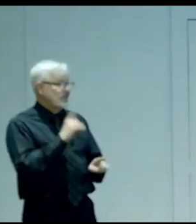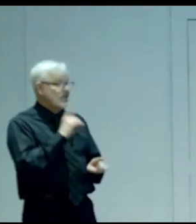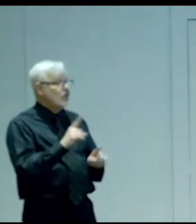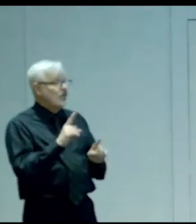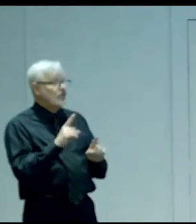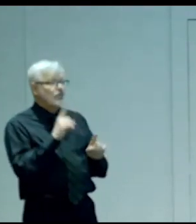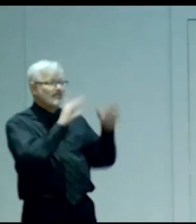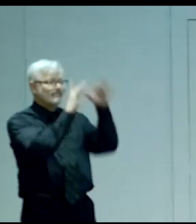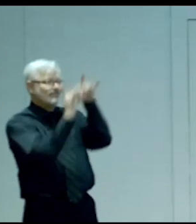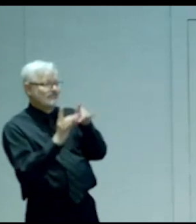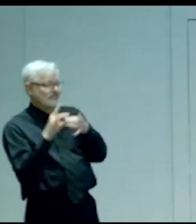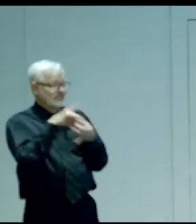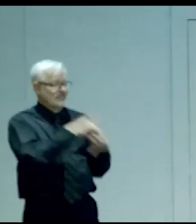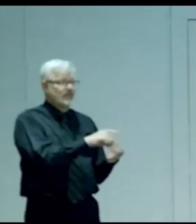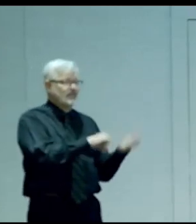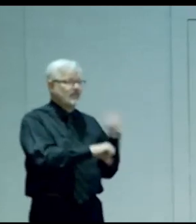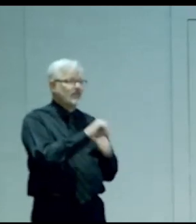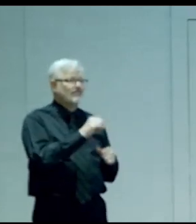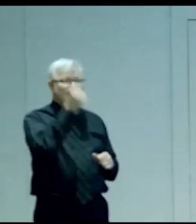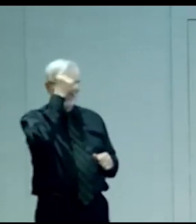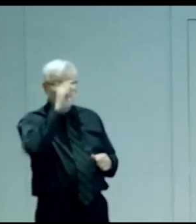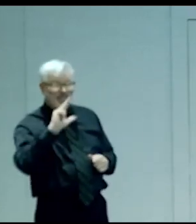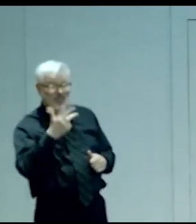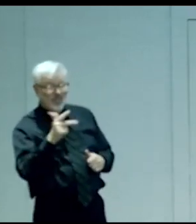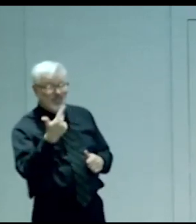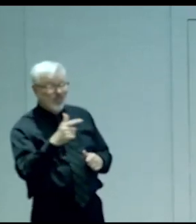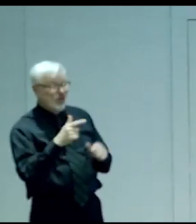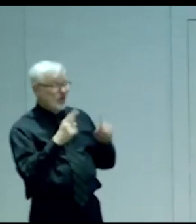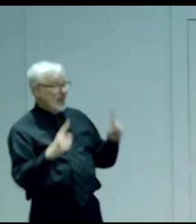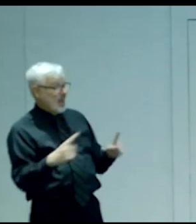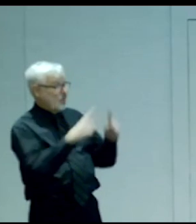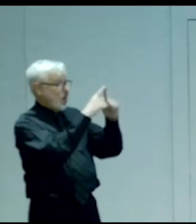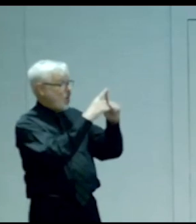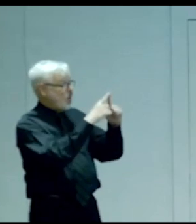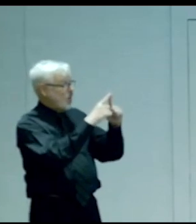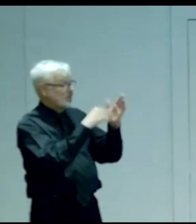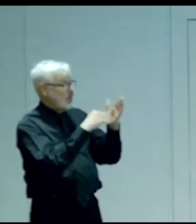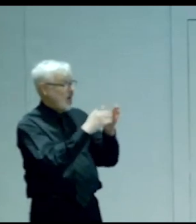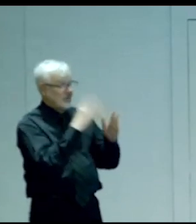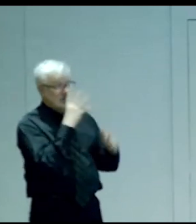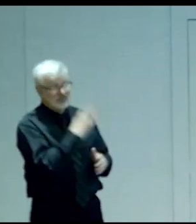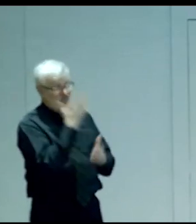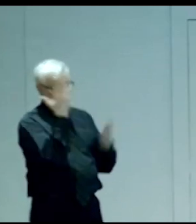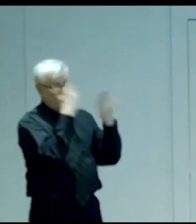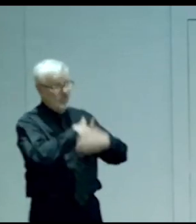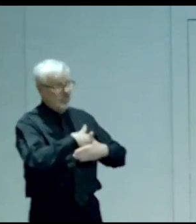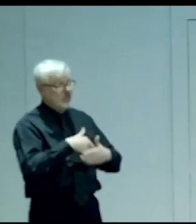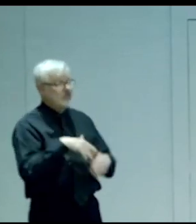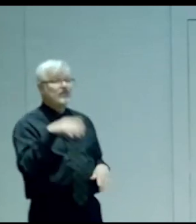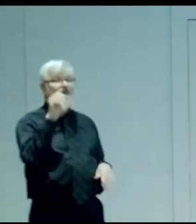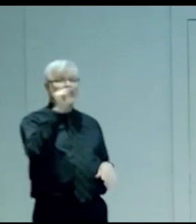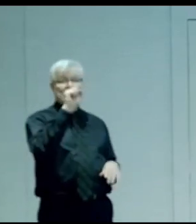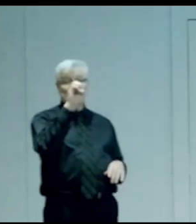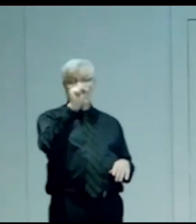other. But there's a third arrow there, which is often ignored or not recognized, which is that